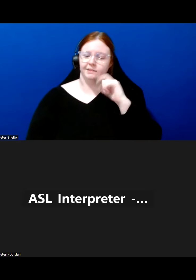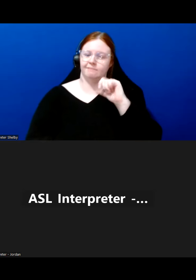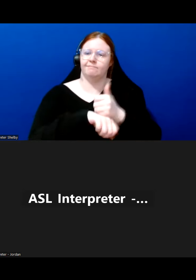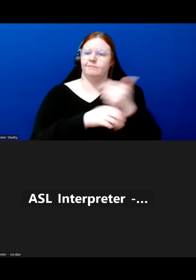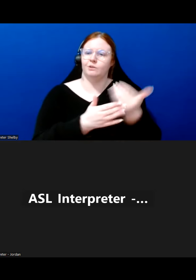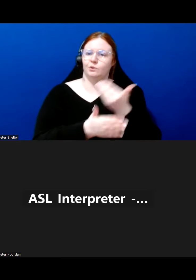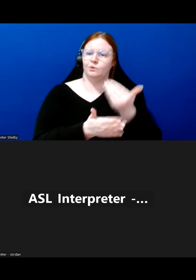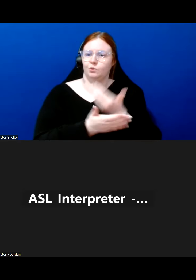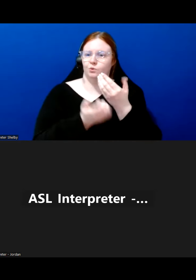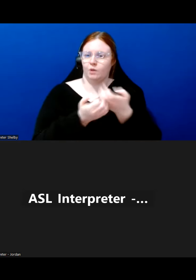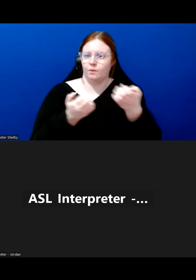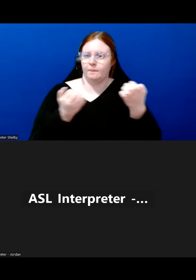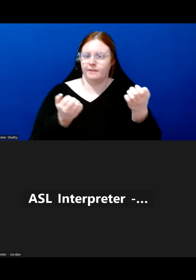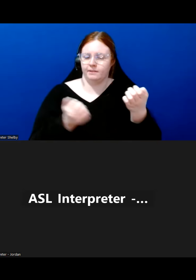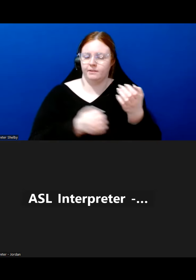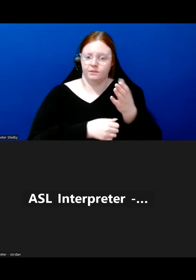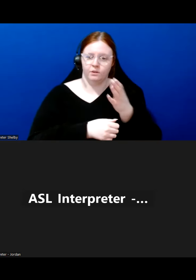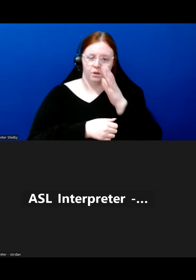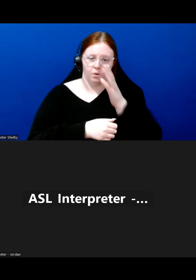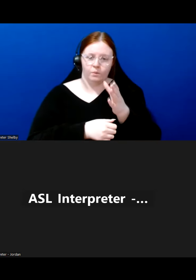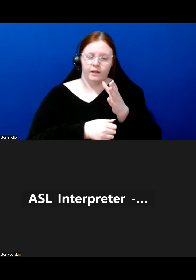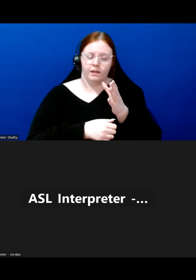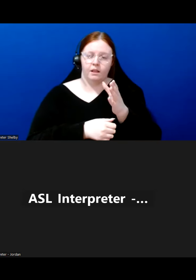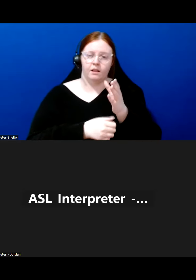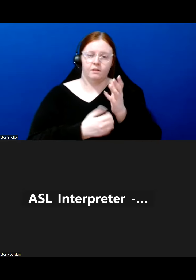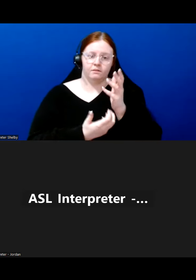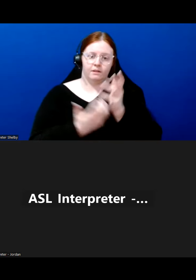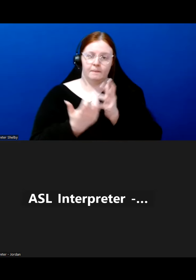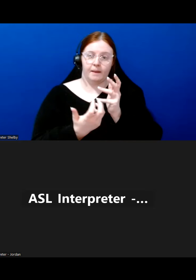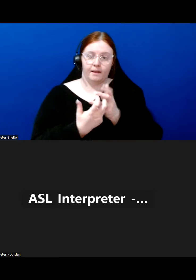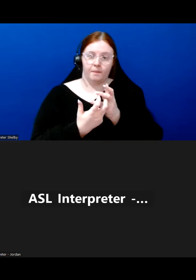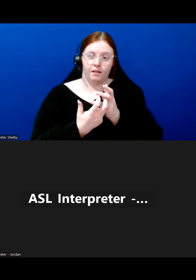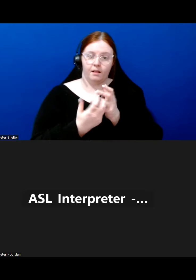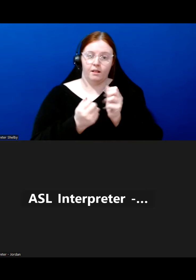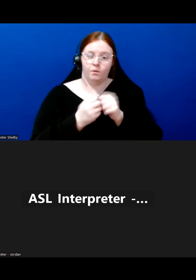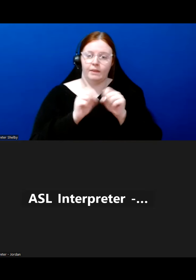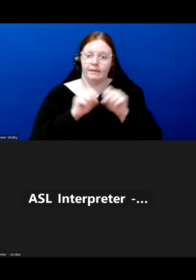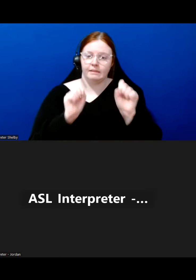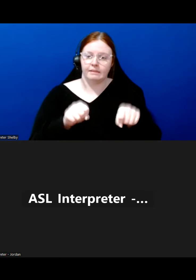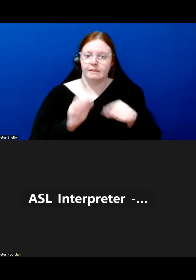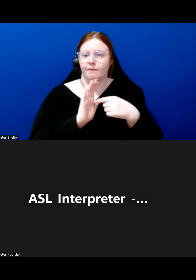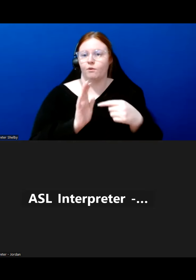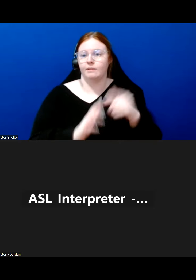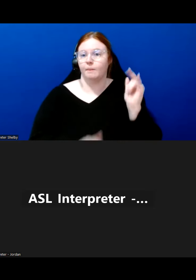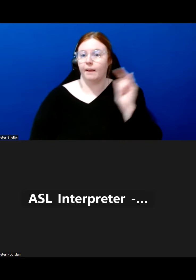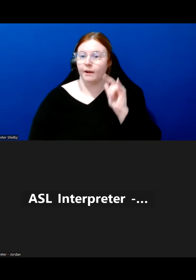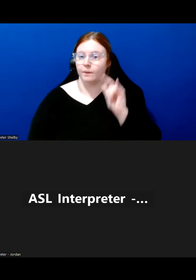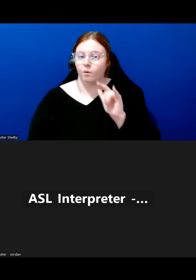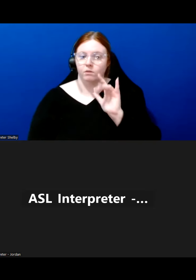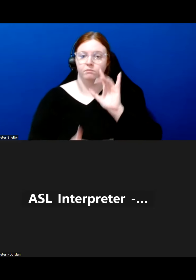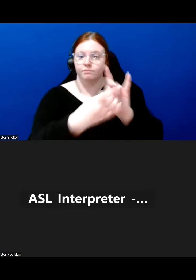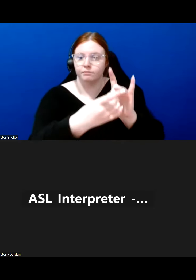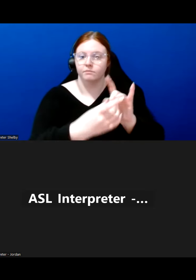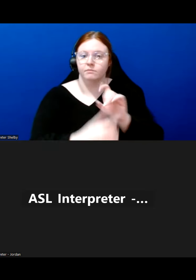that is going to start to be compatible with systems in places like airports